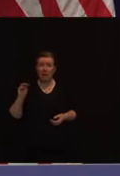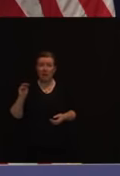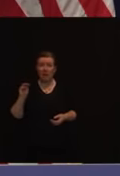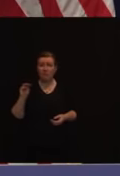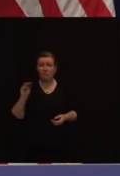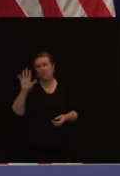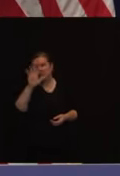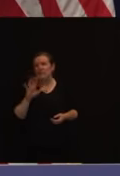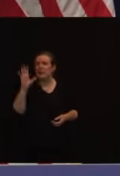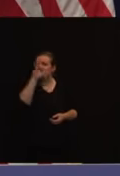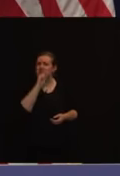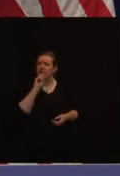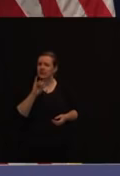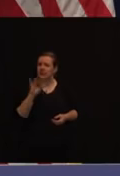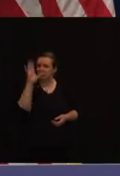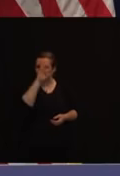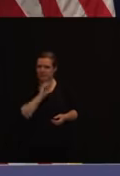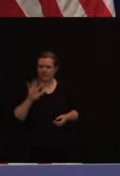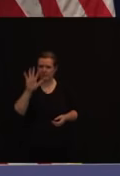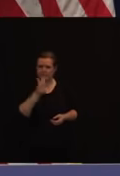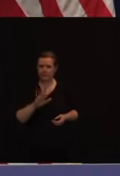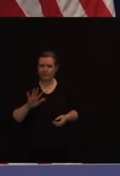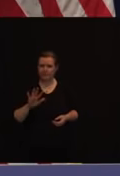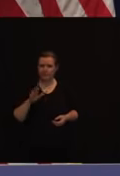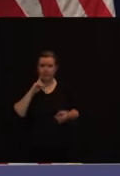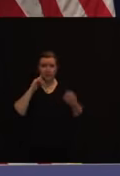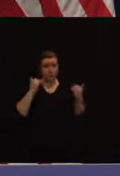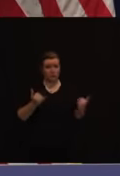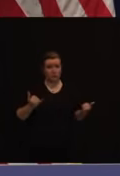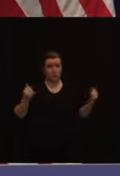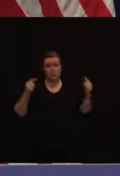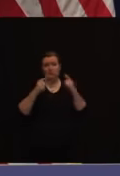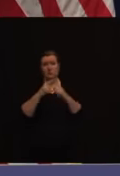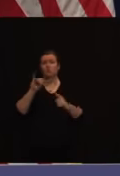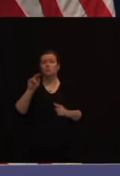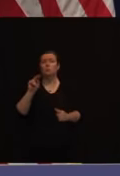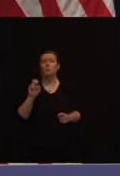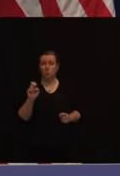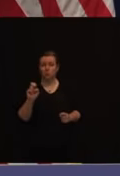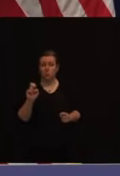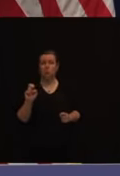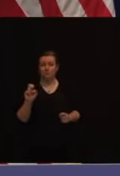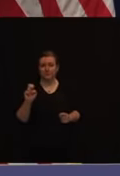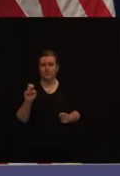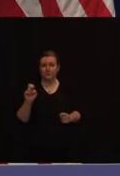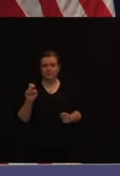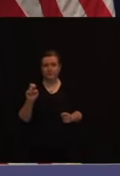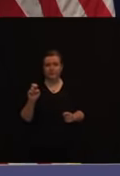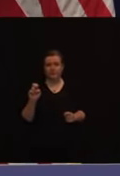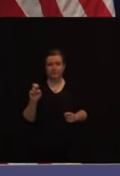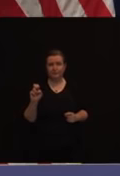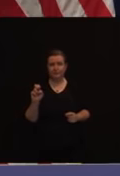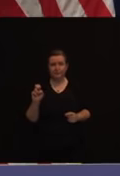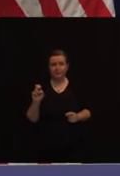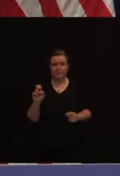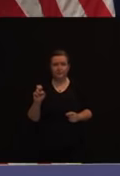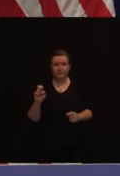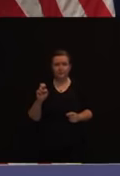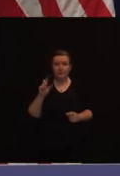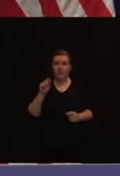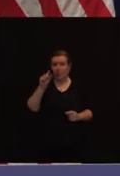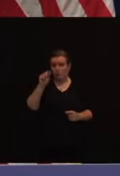30th, 2021. So it's what is now a 14-month window. And it's a huge number, right?